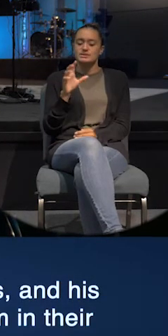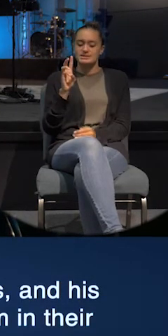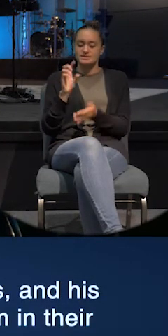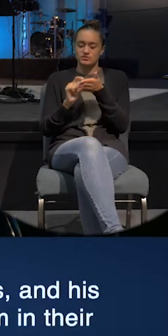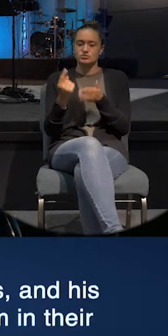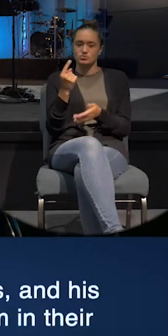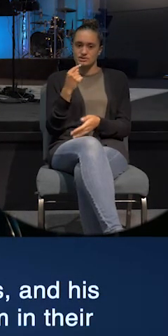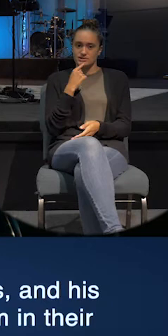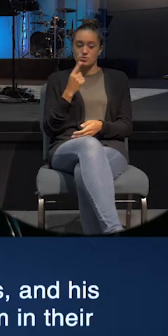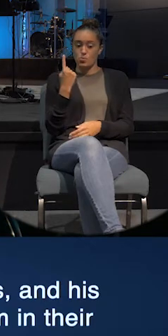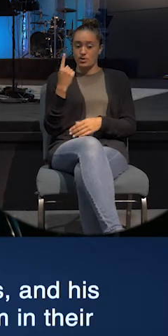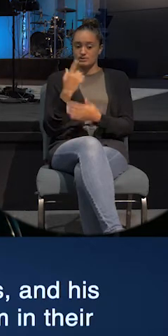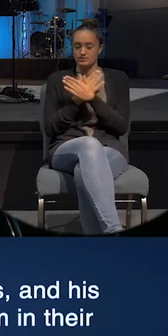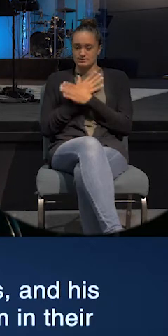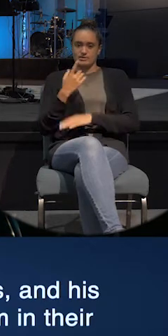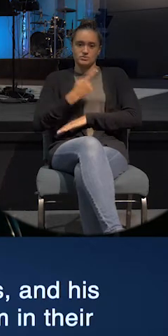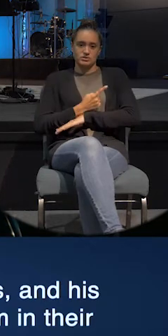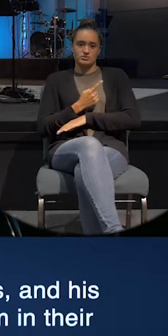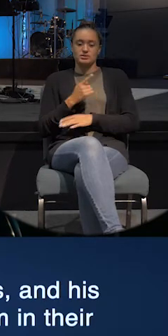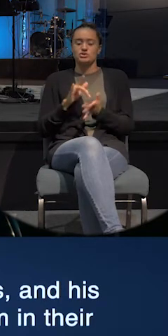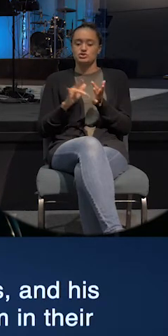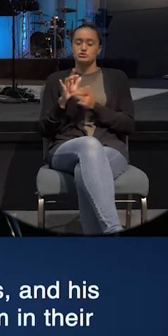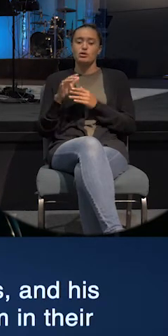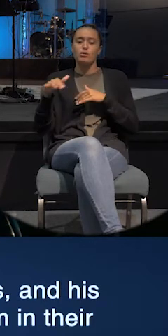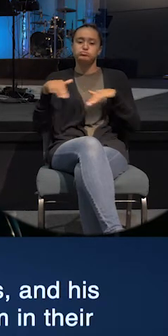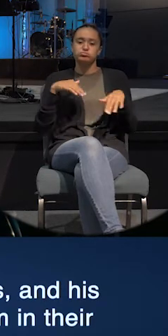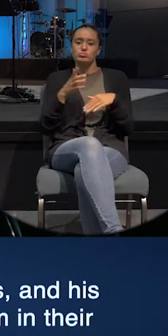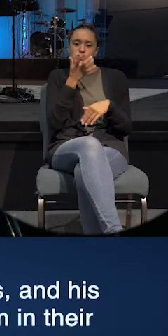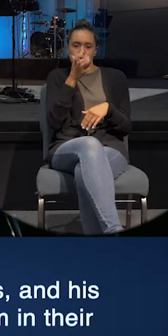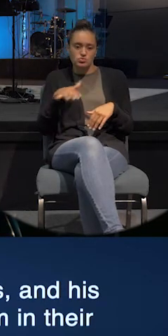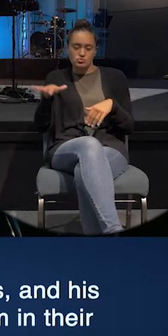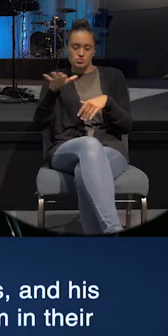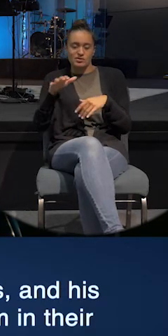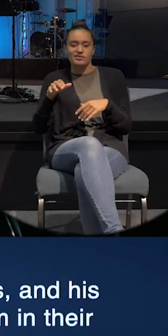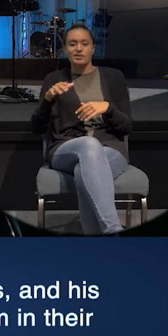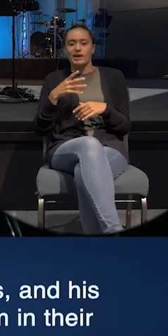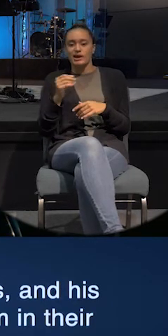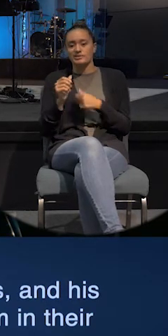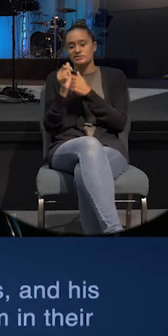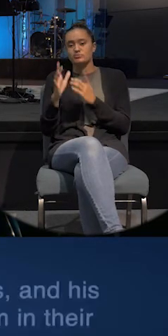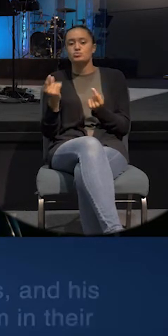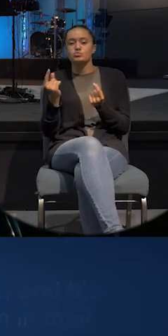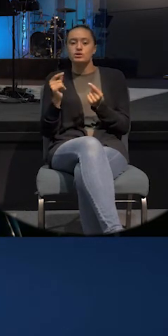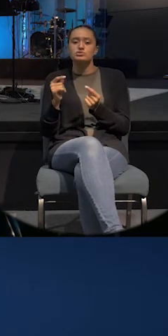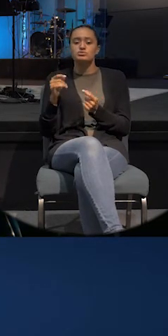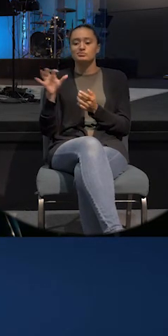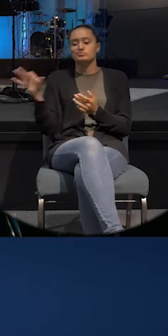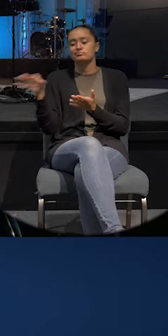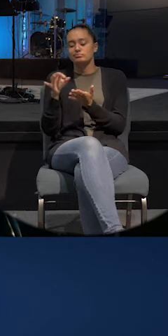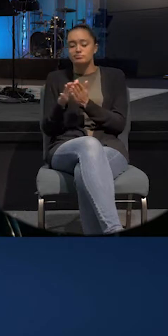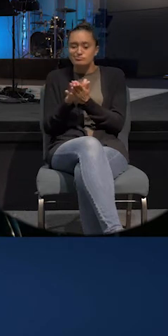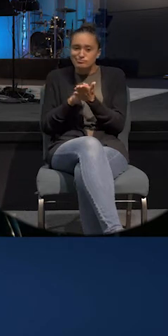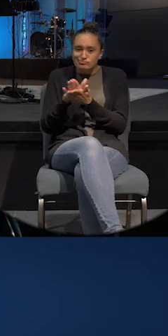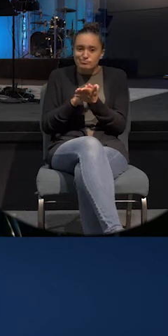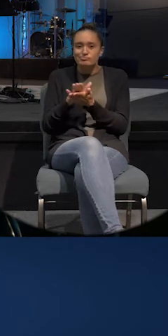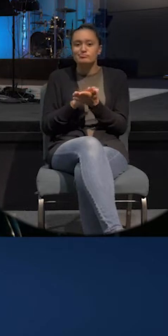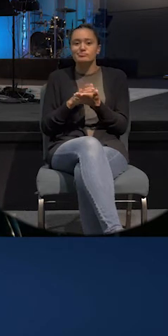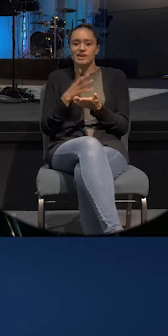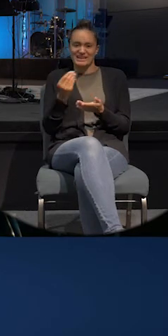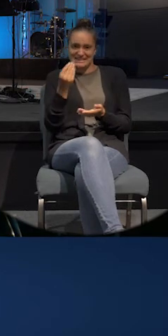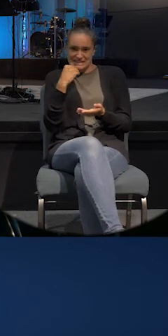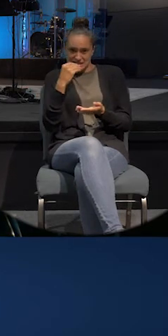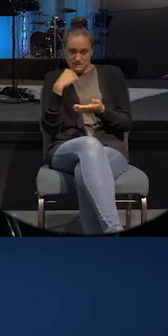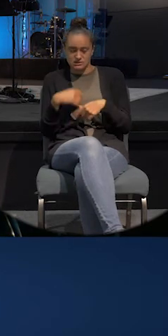was going through the grain fields, and his disciples began to pick some heads of grain to rub them in their hands and to eat the kernels." So